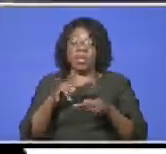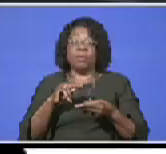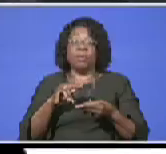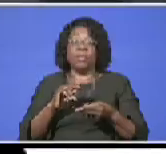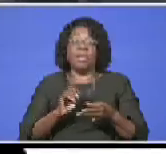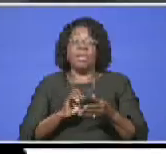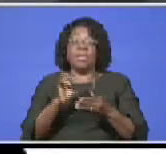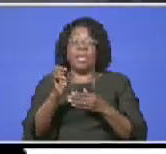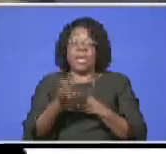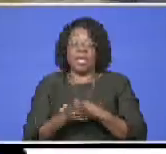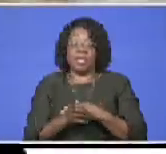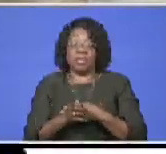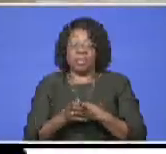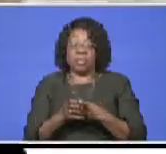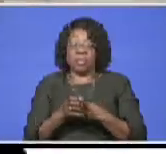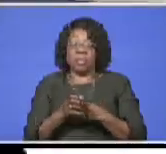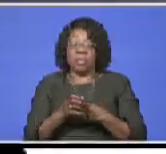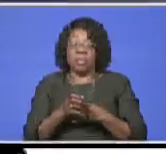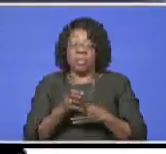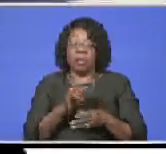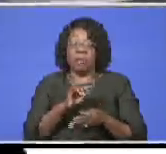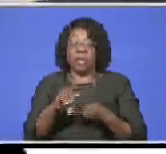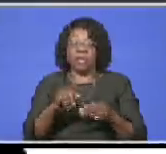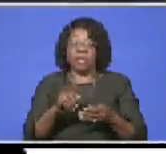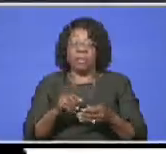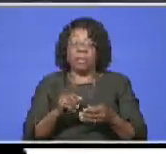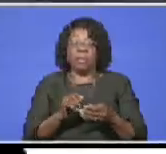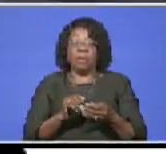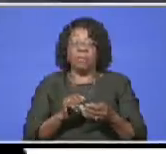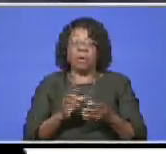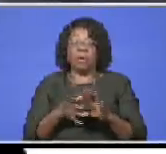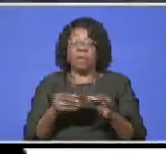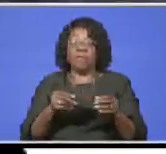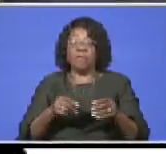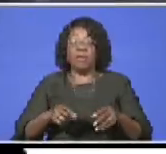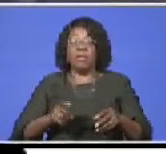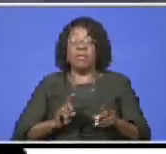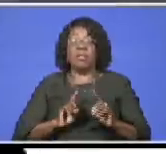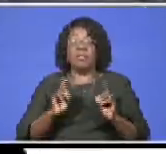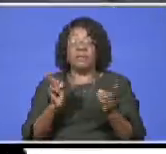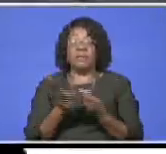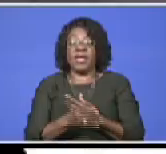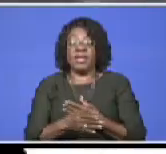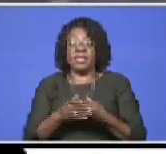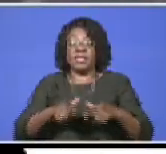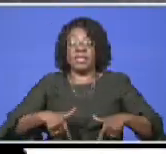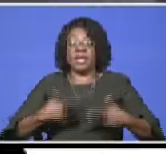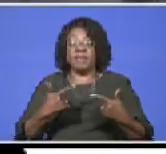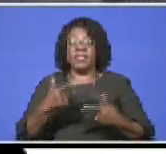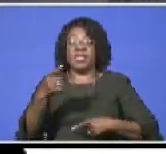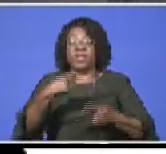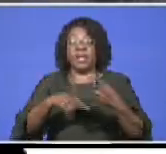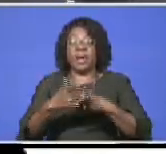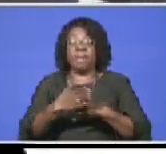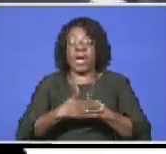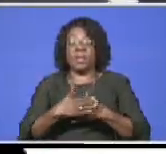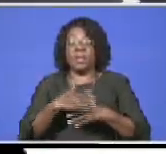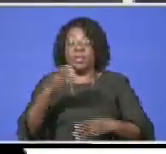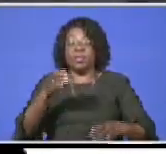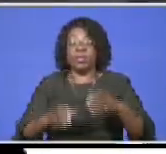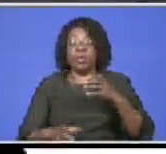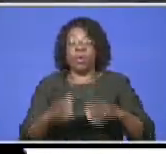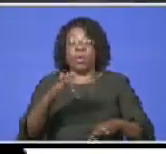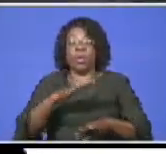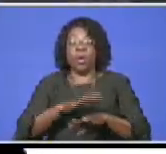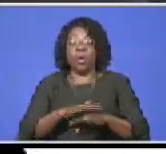extraordinary circumstances of the defendant's life, which would have led her to this point. Brown will return to court on April 6 for sentencing,